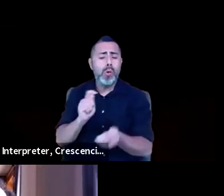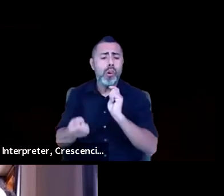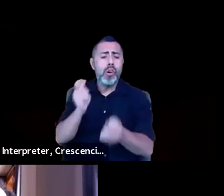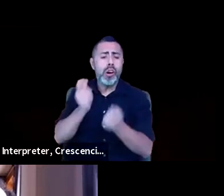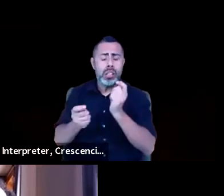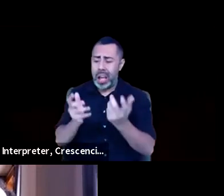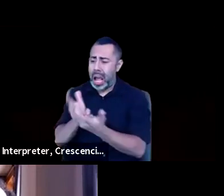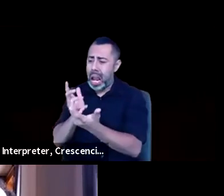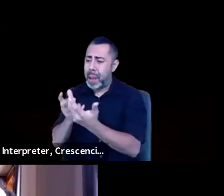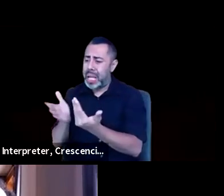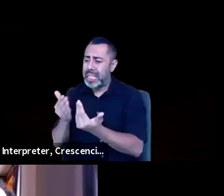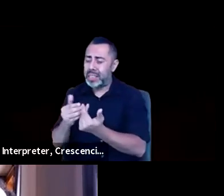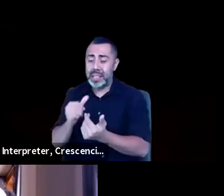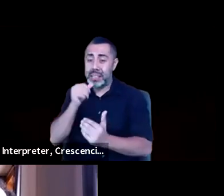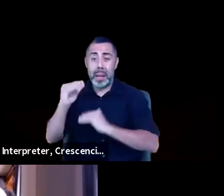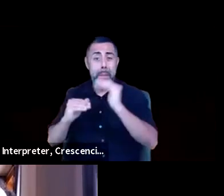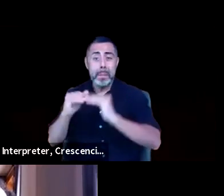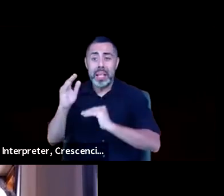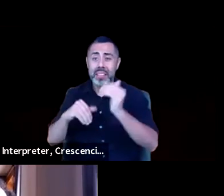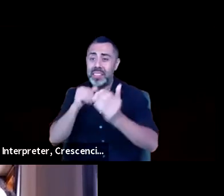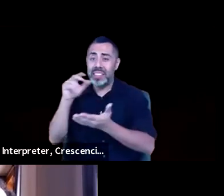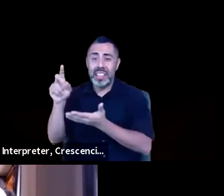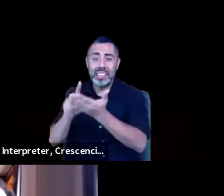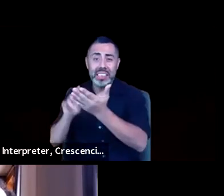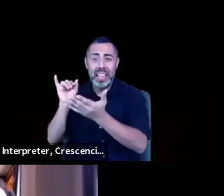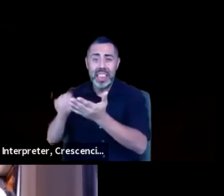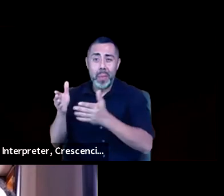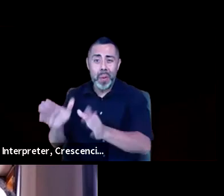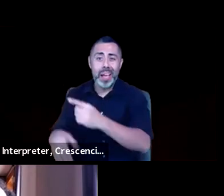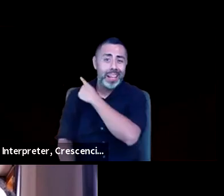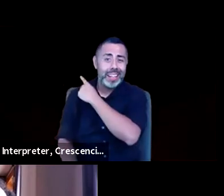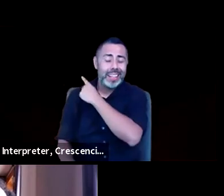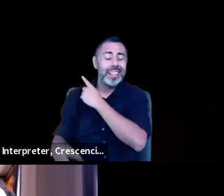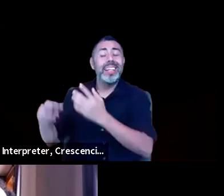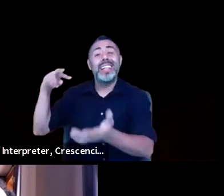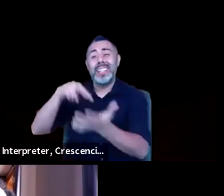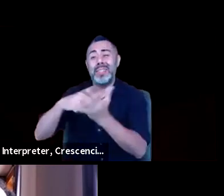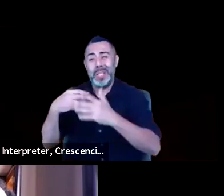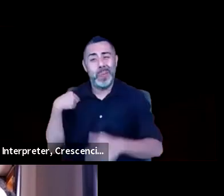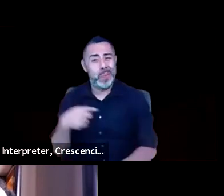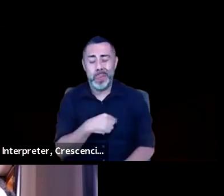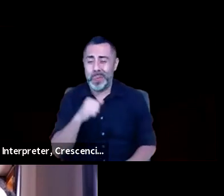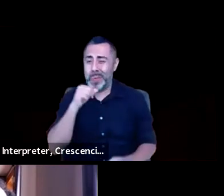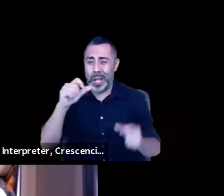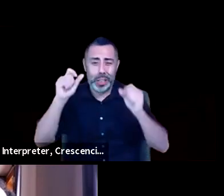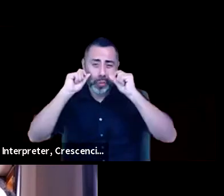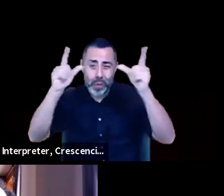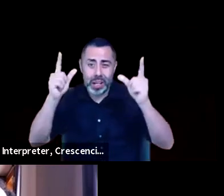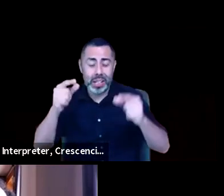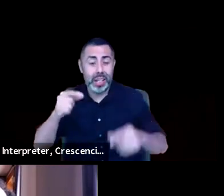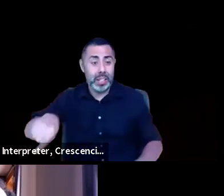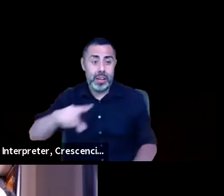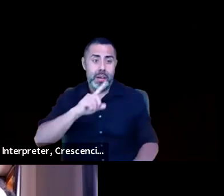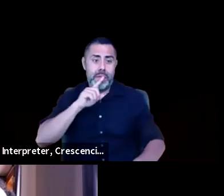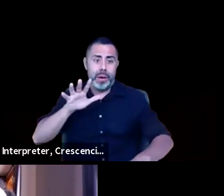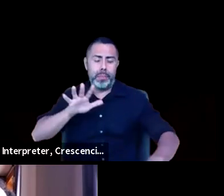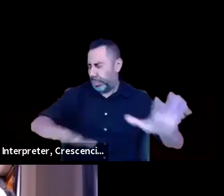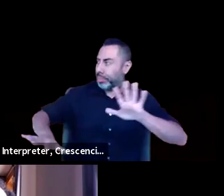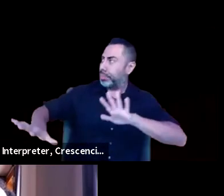adaptiveness. so it's not surprising that so many of us are caught flat-footed